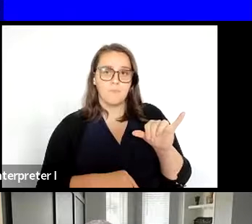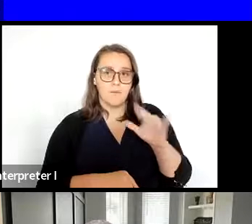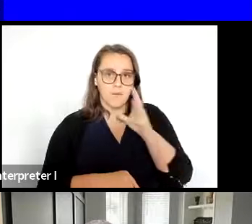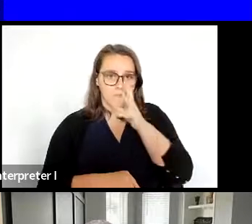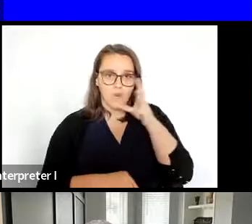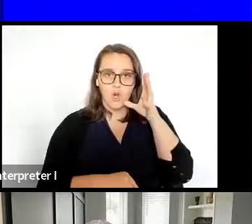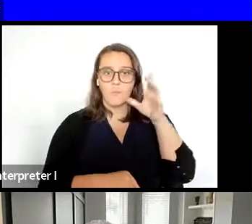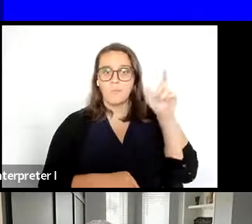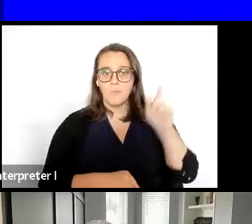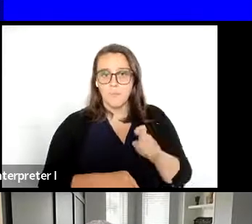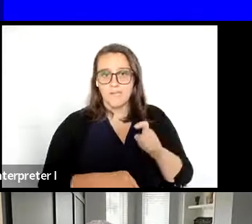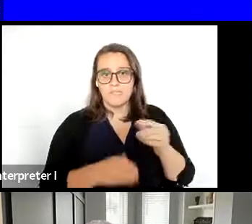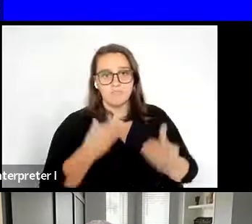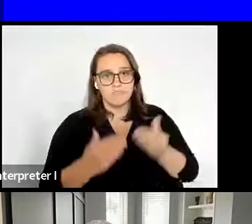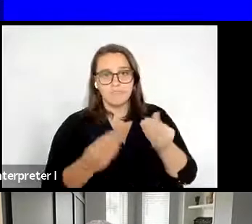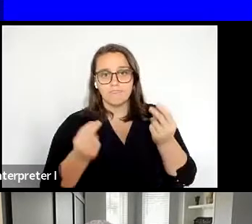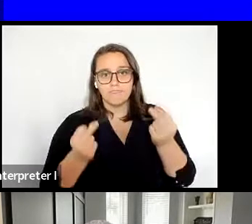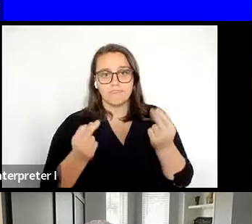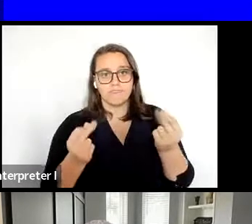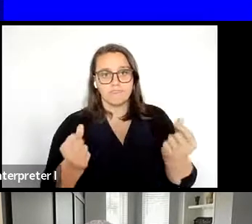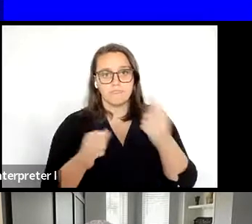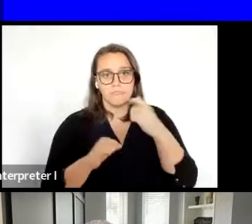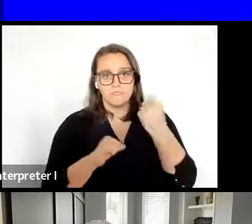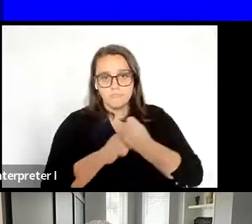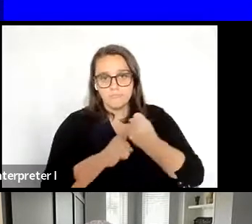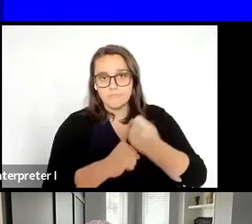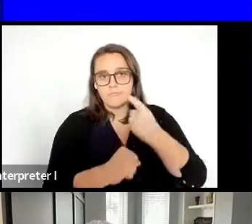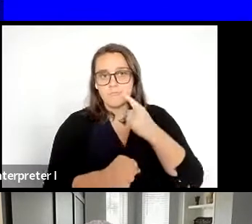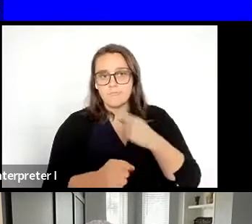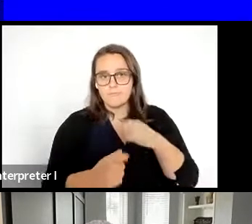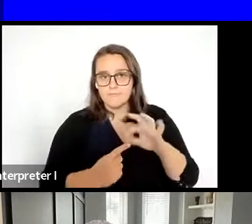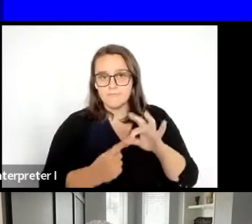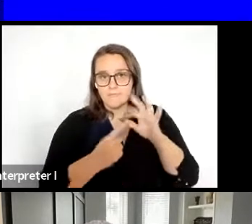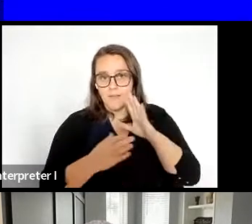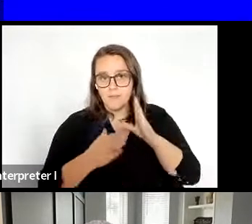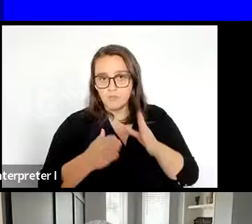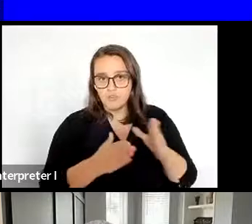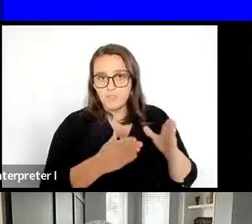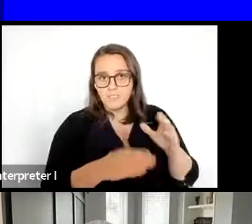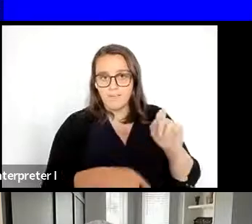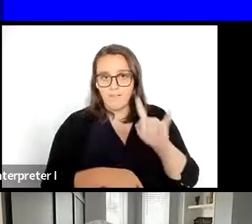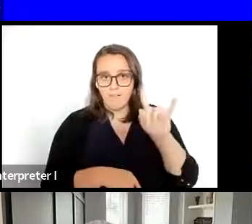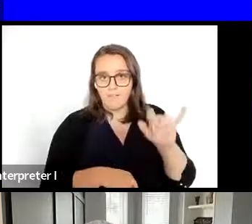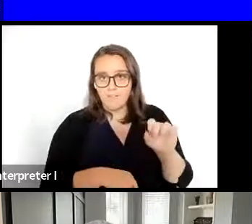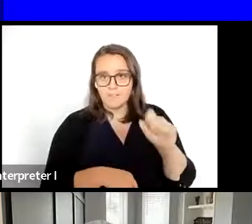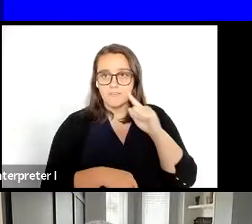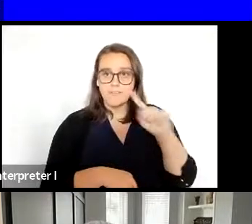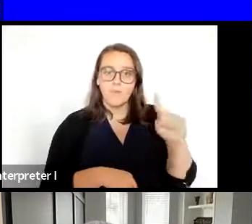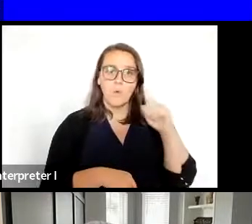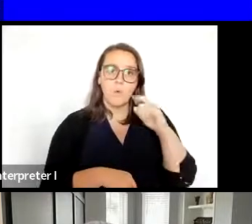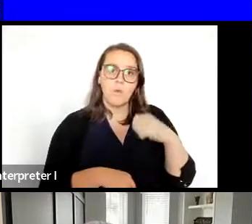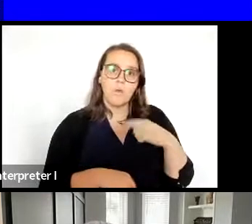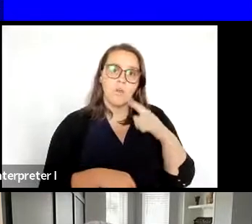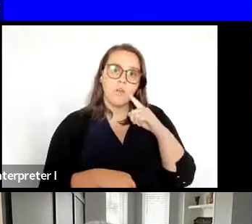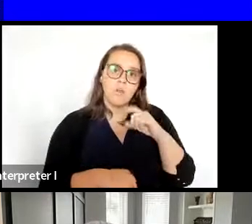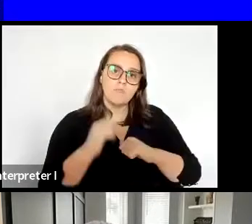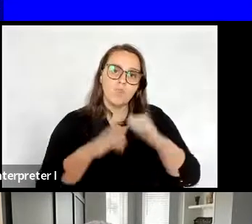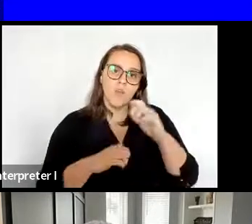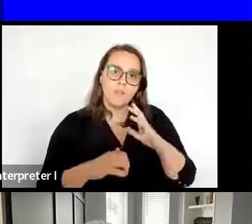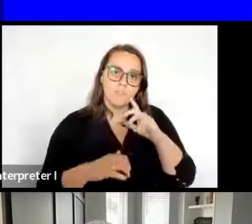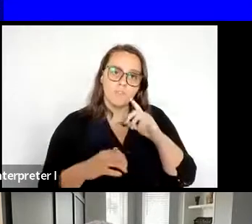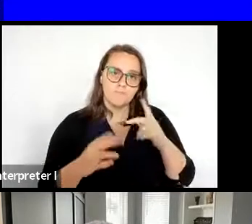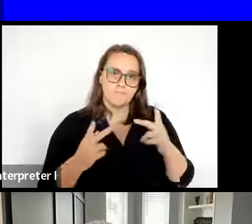on the street and alley closing listed in the legislation so the developers can get the proper permits for construction. As you